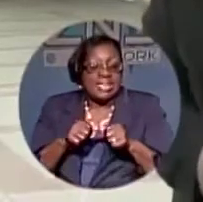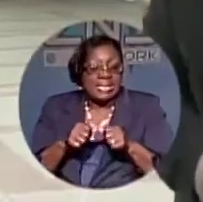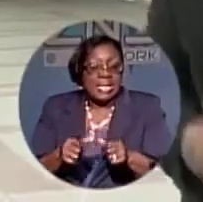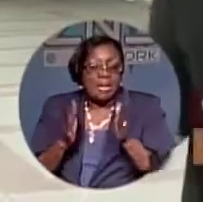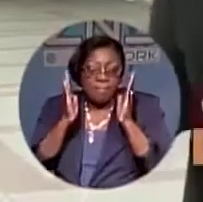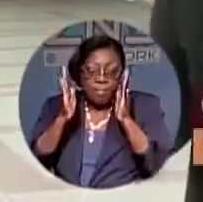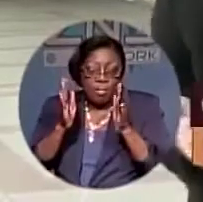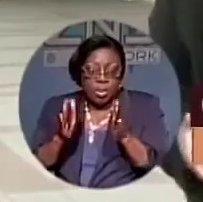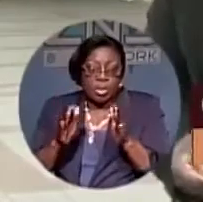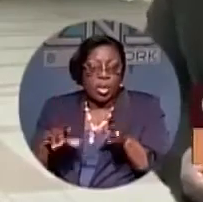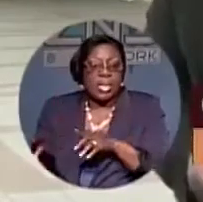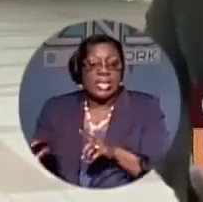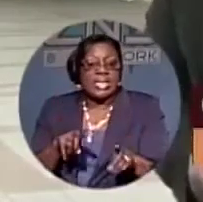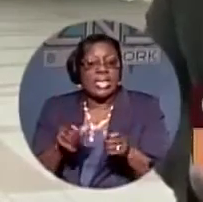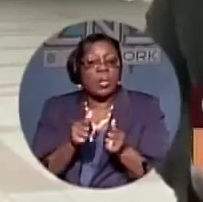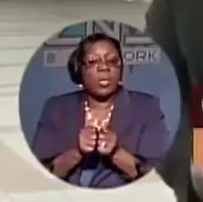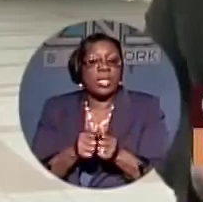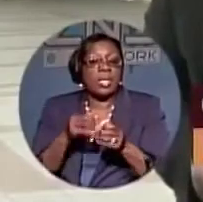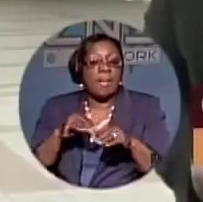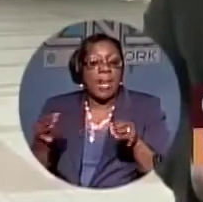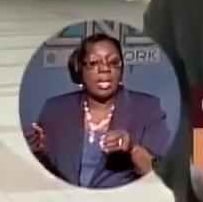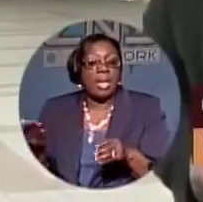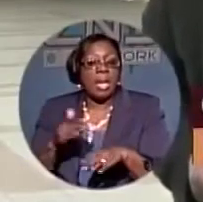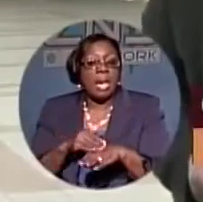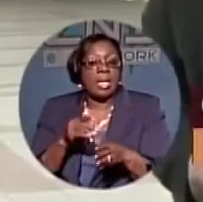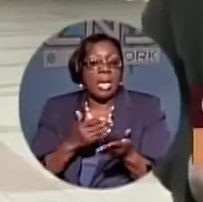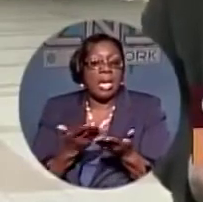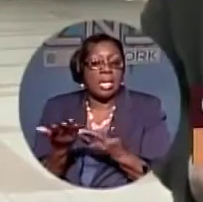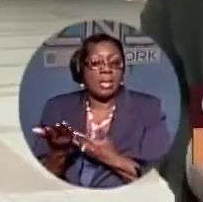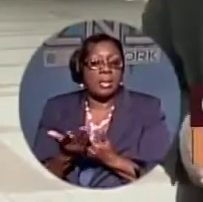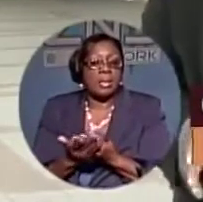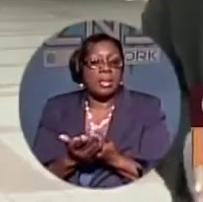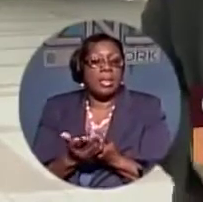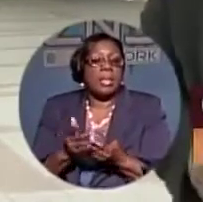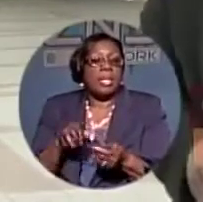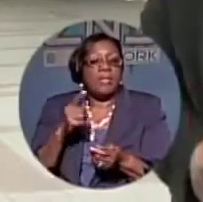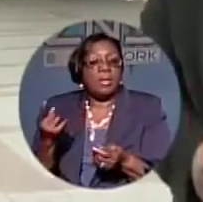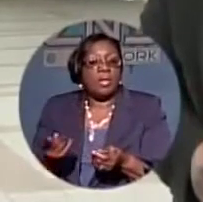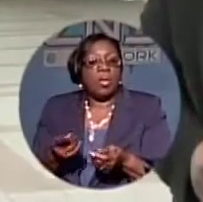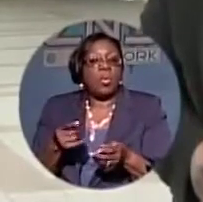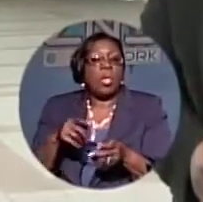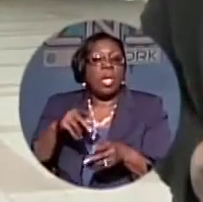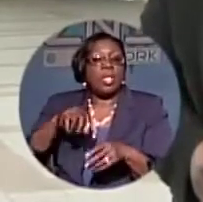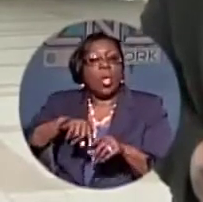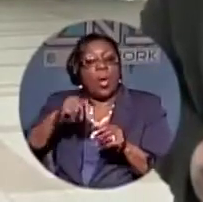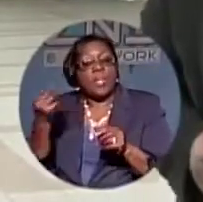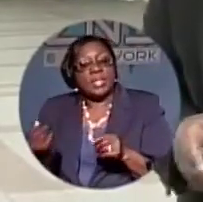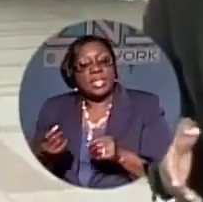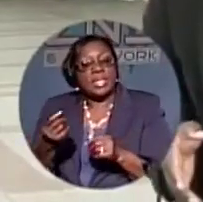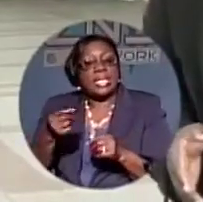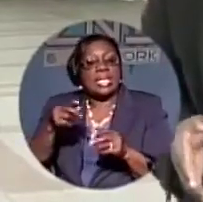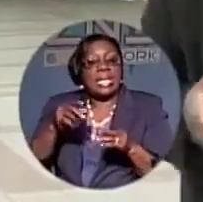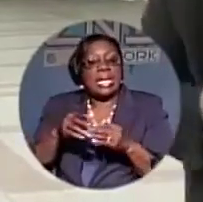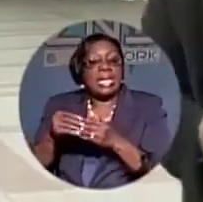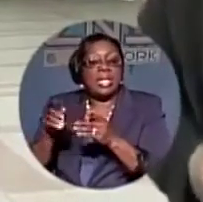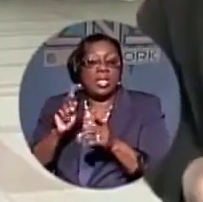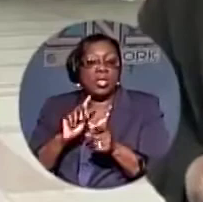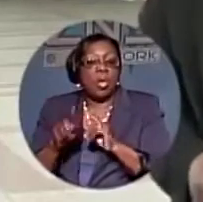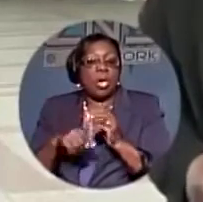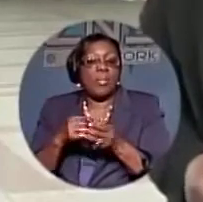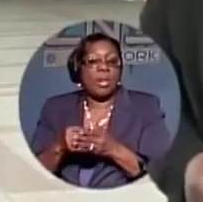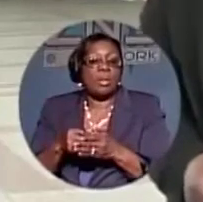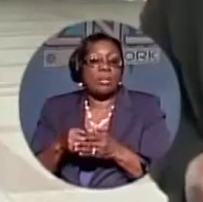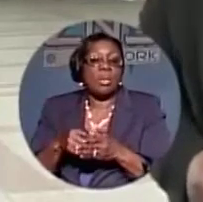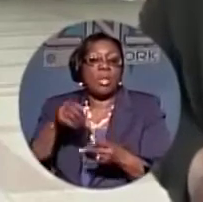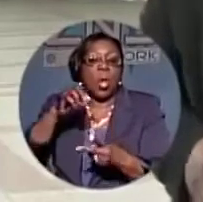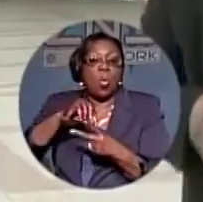at hand, even when reporters questioned them about a comment made by the opposition leader on a political platform earlier this week regarding that a vote for the PLP